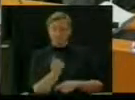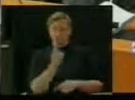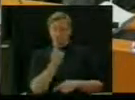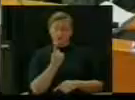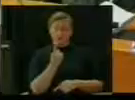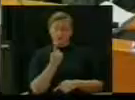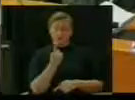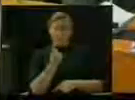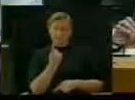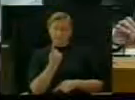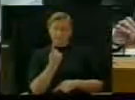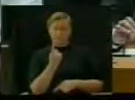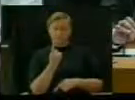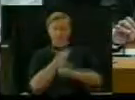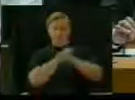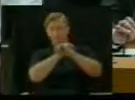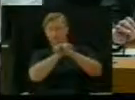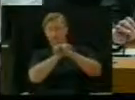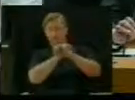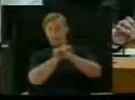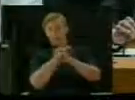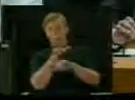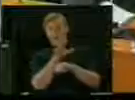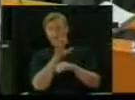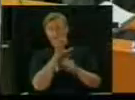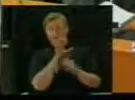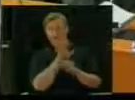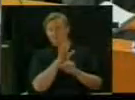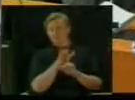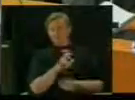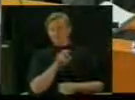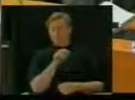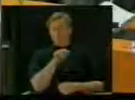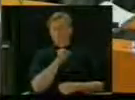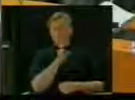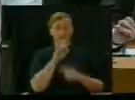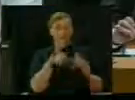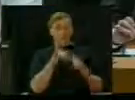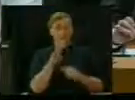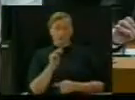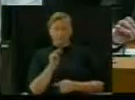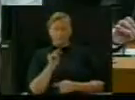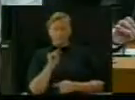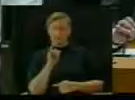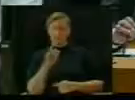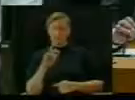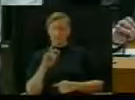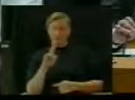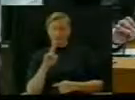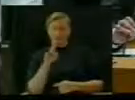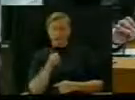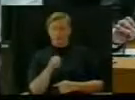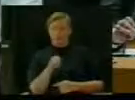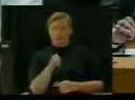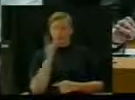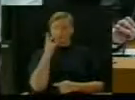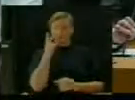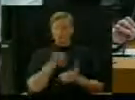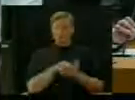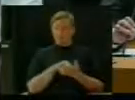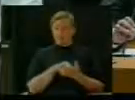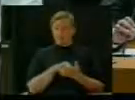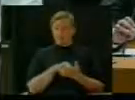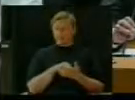defended themselves at before that July the 6th? You talking about the mayor? You want to call his name, that's correct. Oh, yes. I mean, we